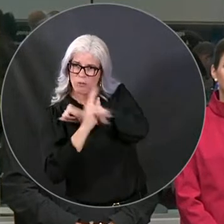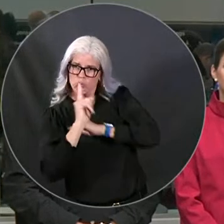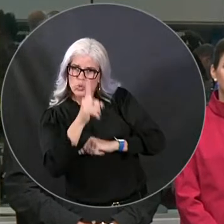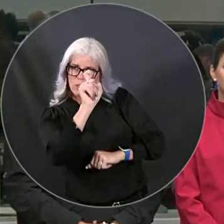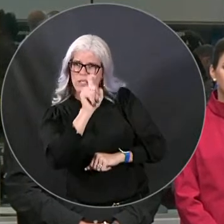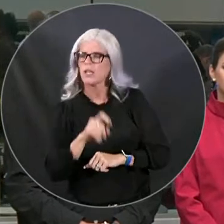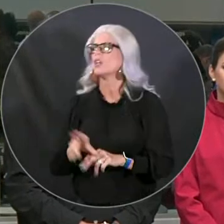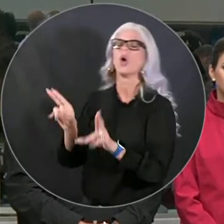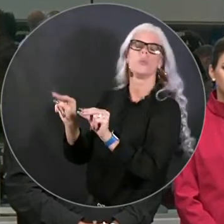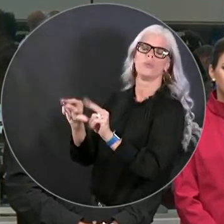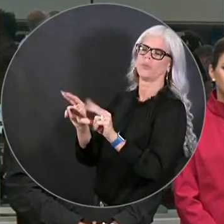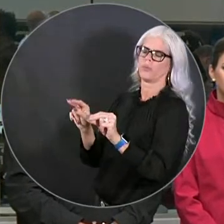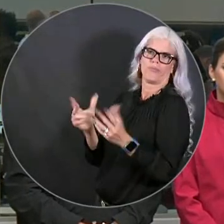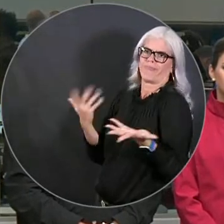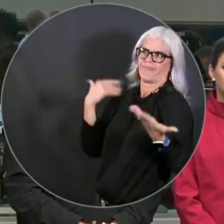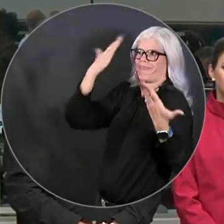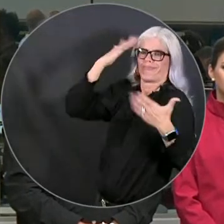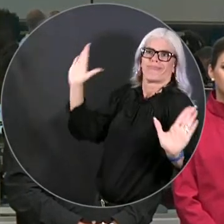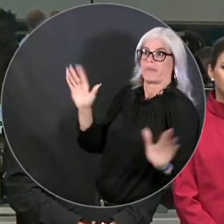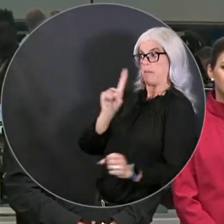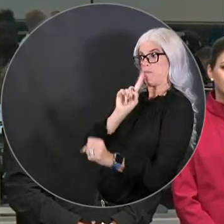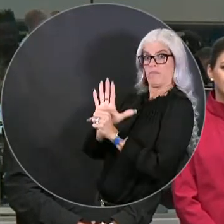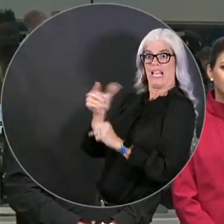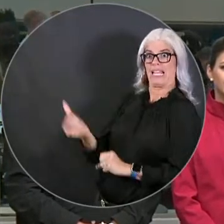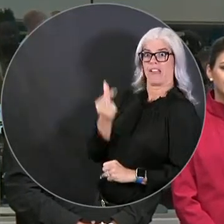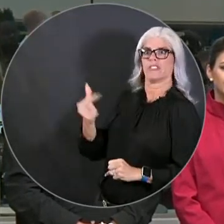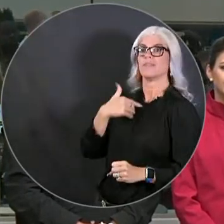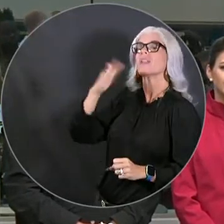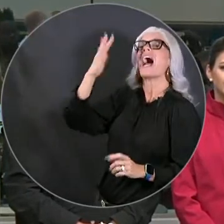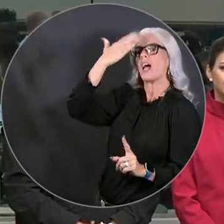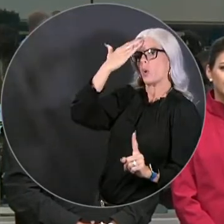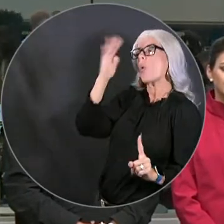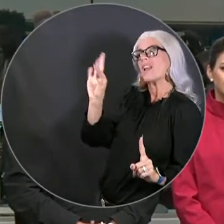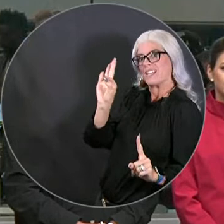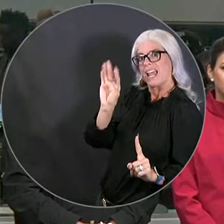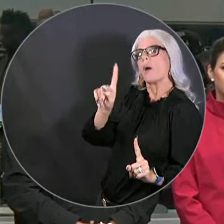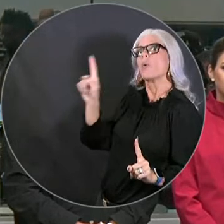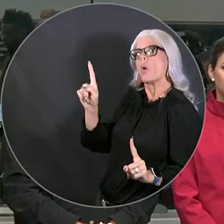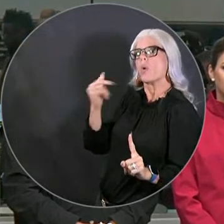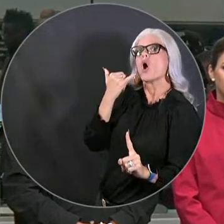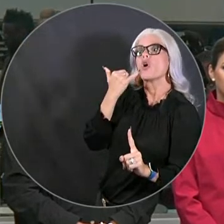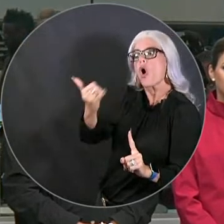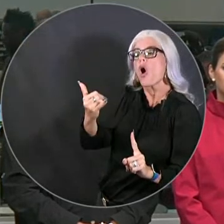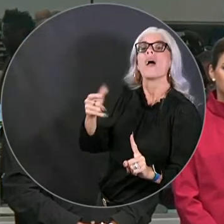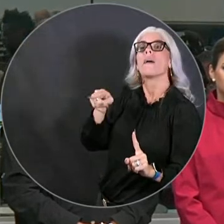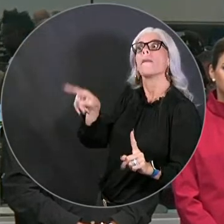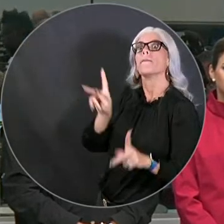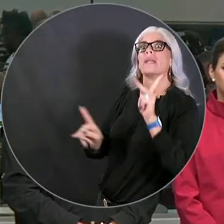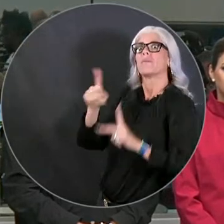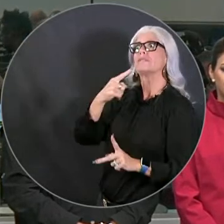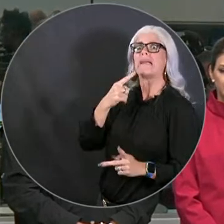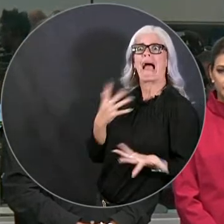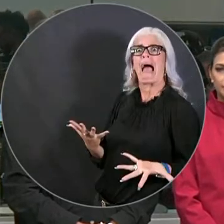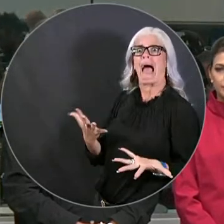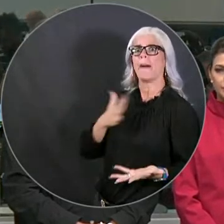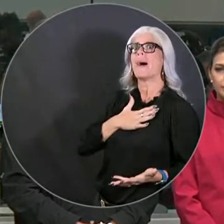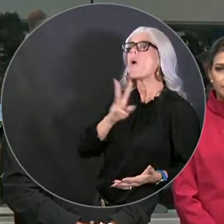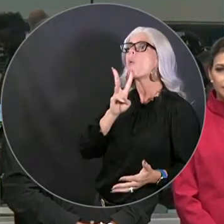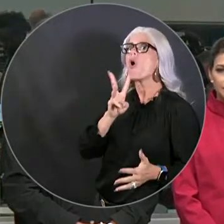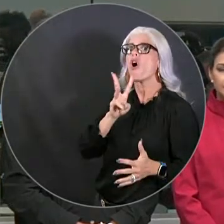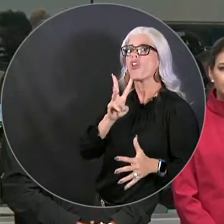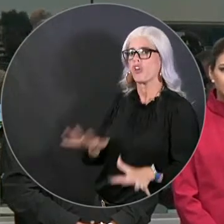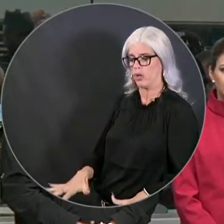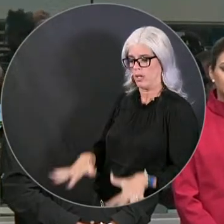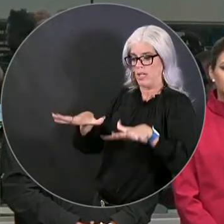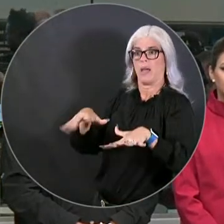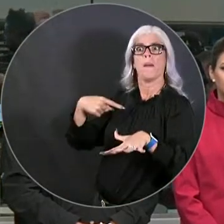is there were 911 calls for people saying, hey, the water is rising in my home. I'm going to go up in the attic, but I'm really worried. Of